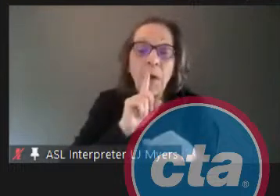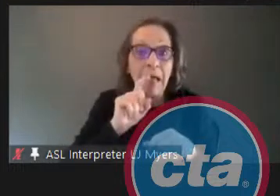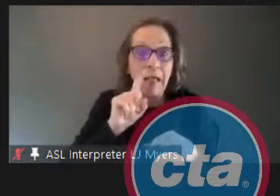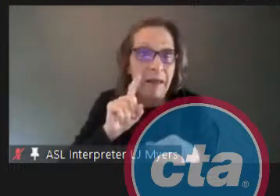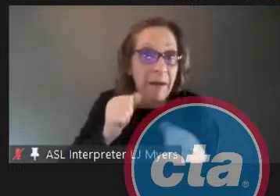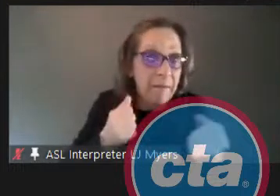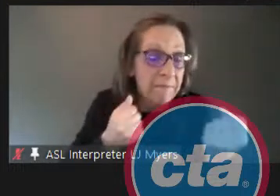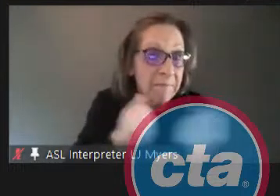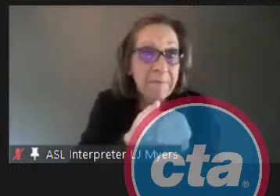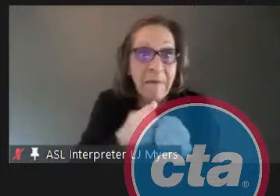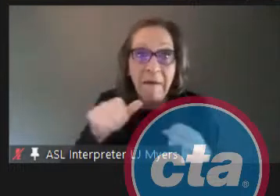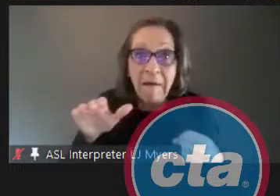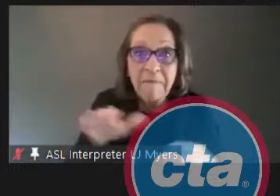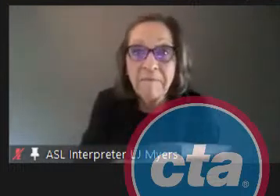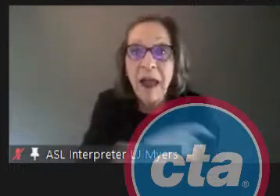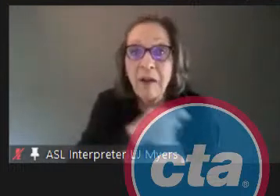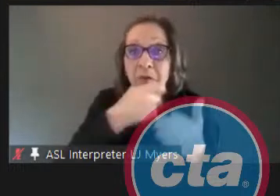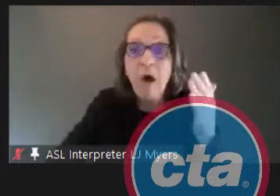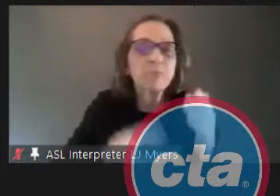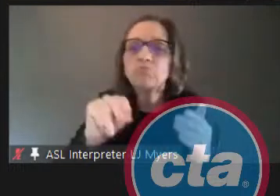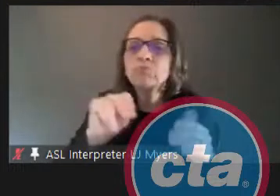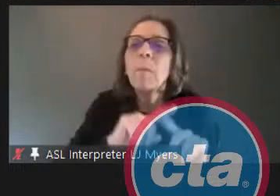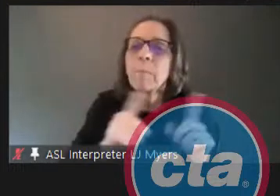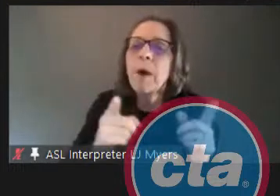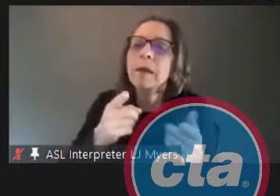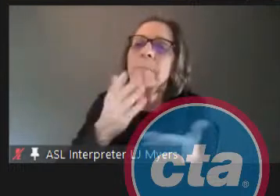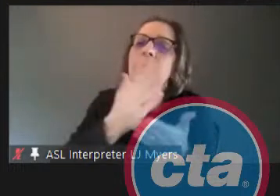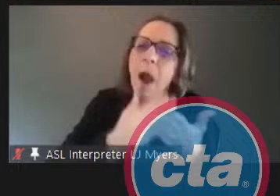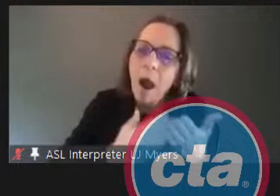cost of the pilot, but it will fund a portion to help deal with